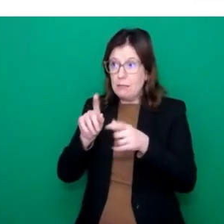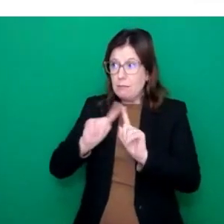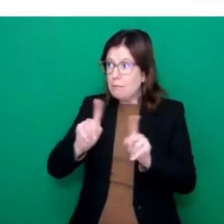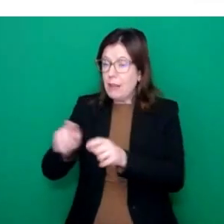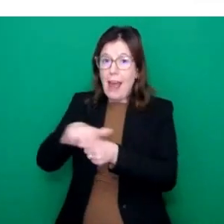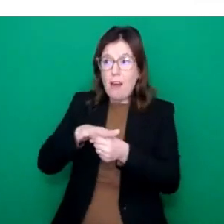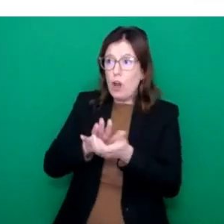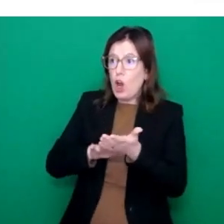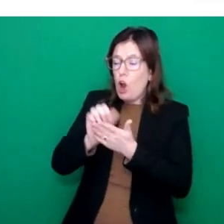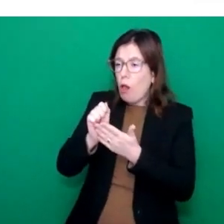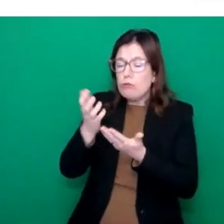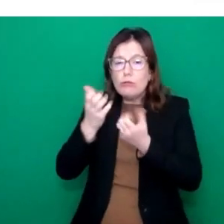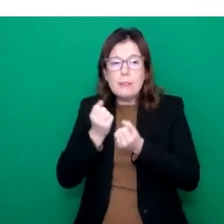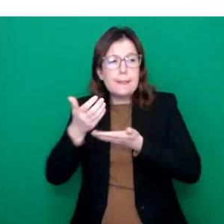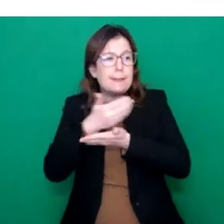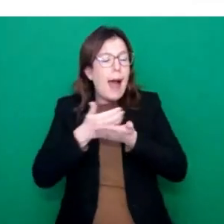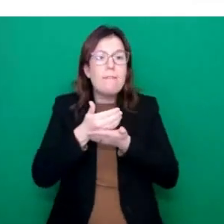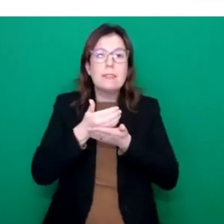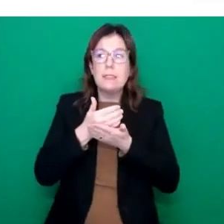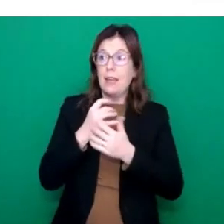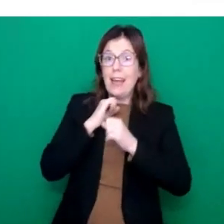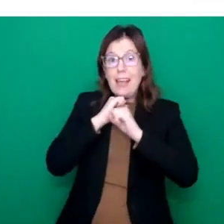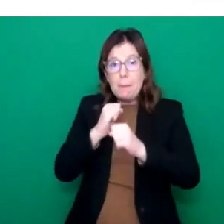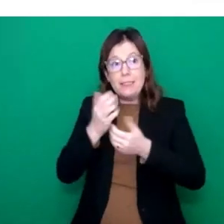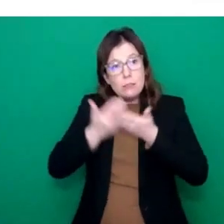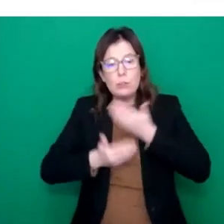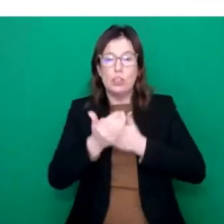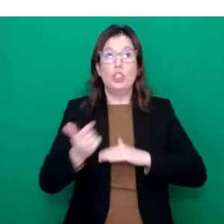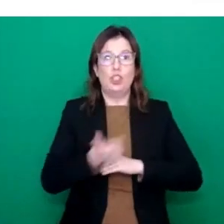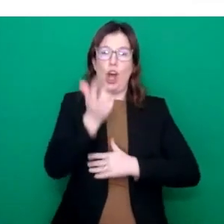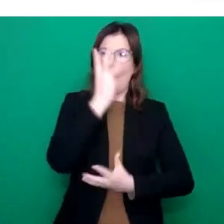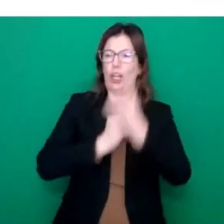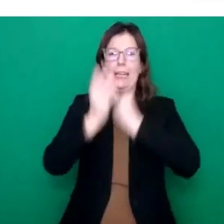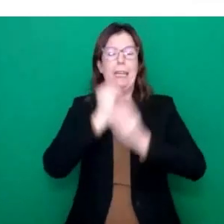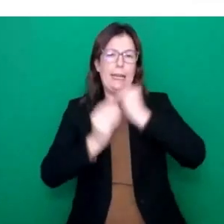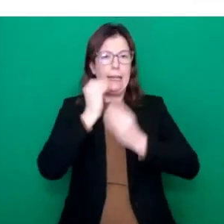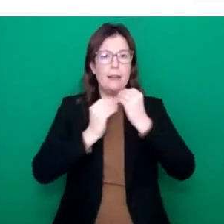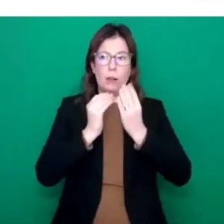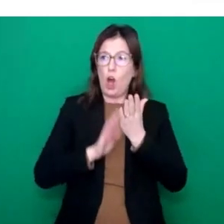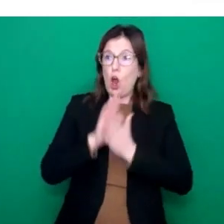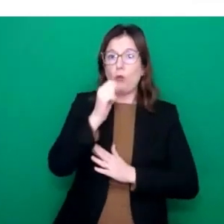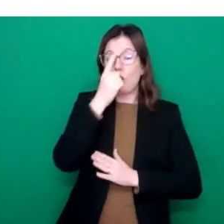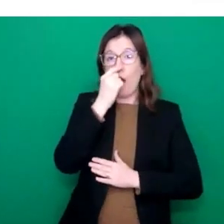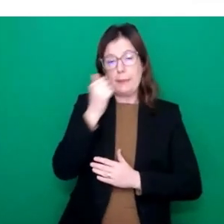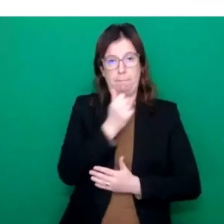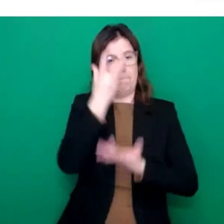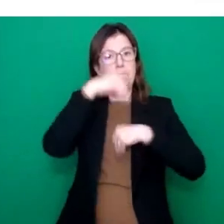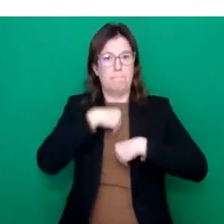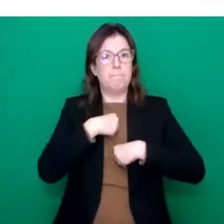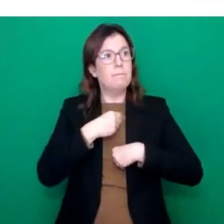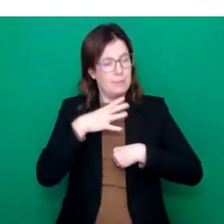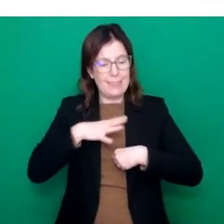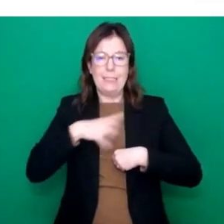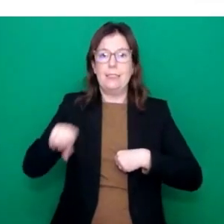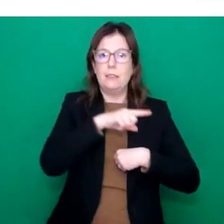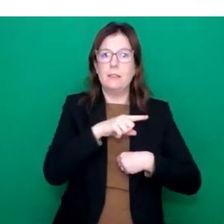cultural humility, cultural safety, and the commitment to lifelong journey in pursuing cultural competence is required. But